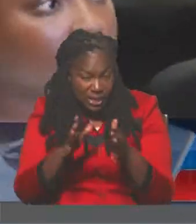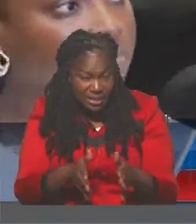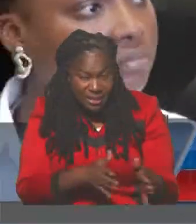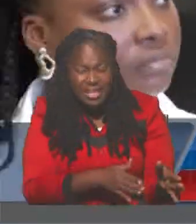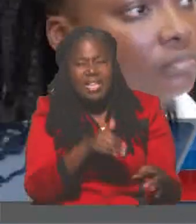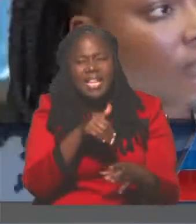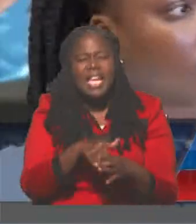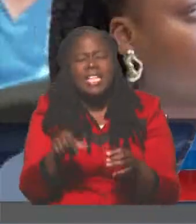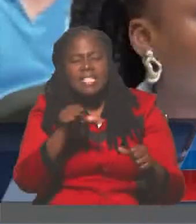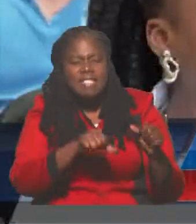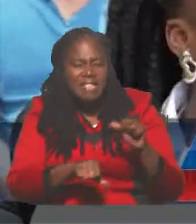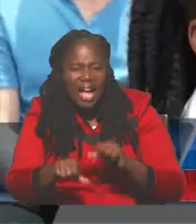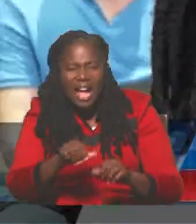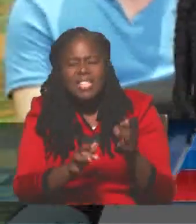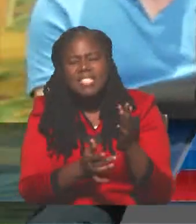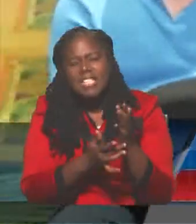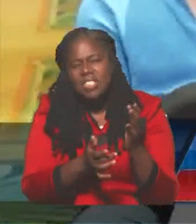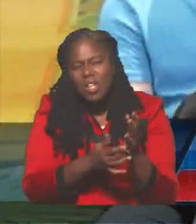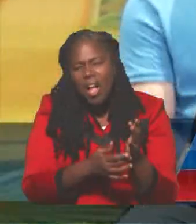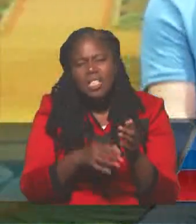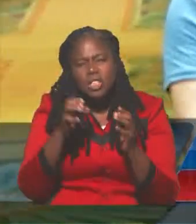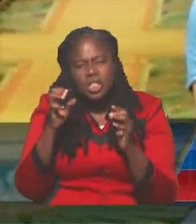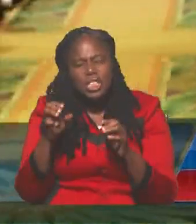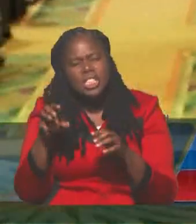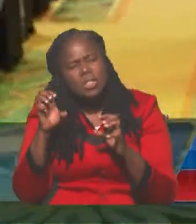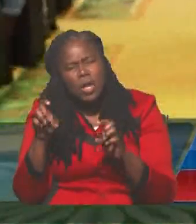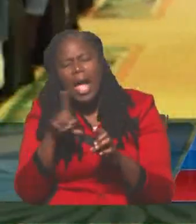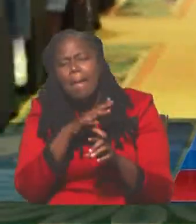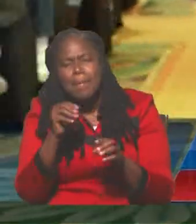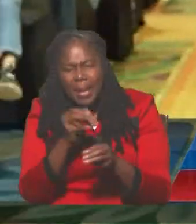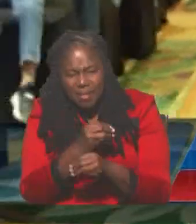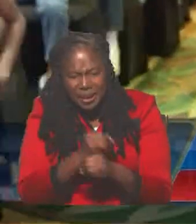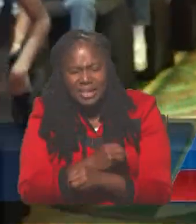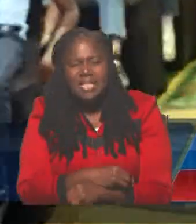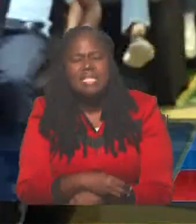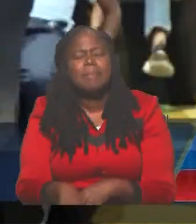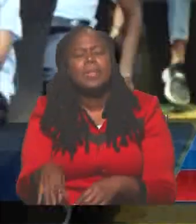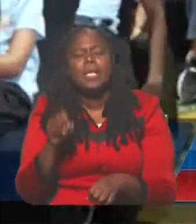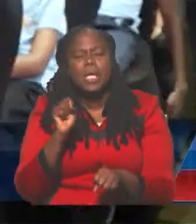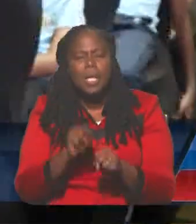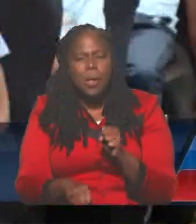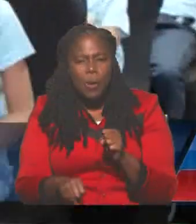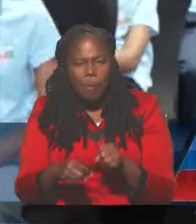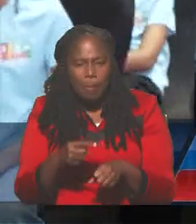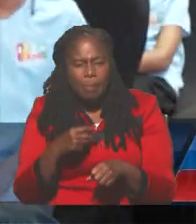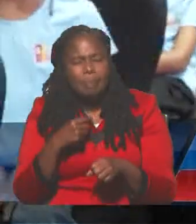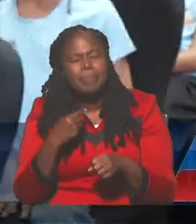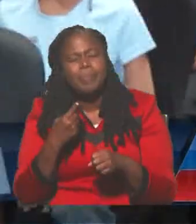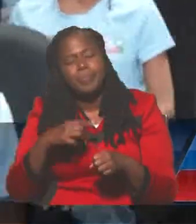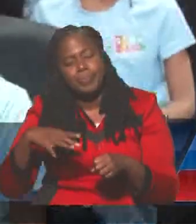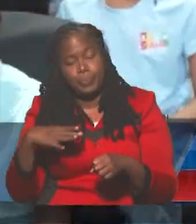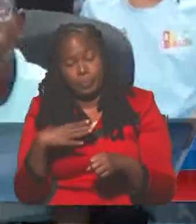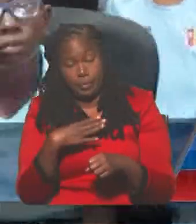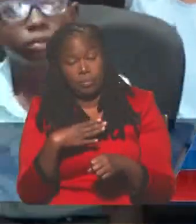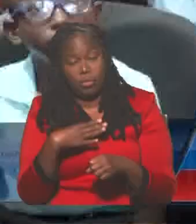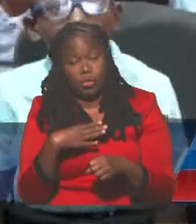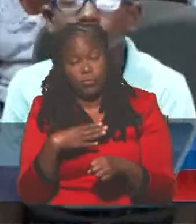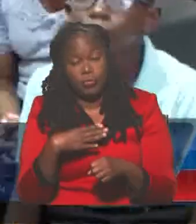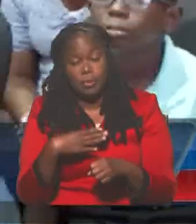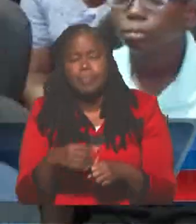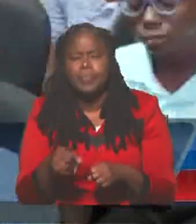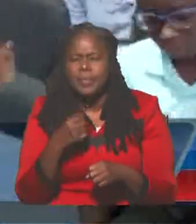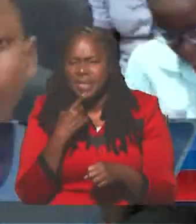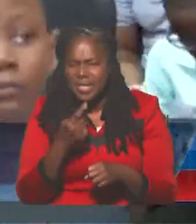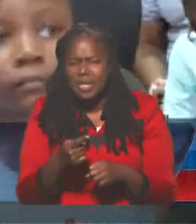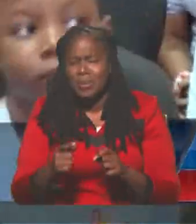engaged participants in real-world applications of learning. Chief Executive Officer Ian Williams reported this as the